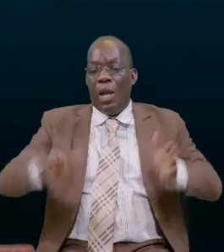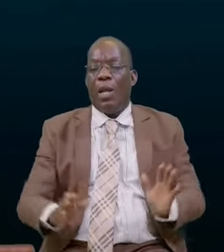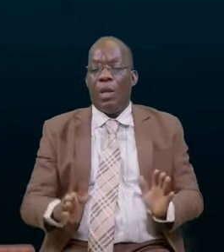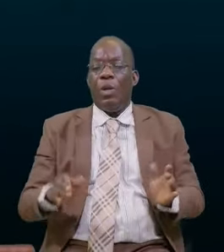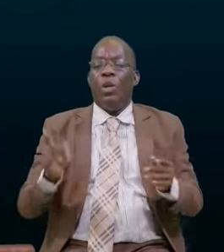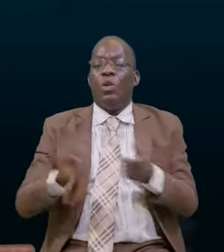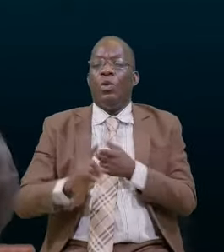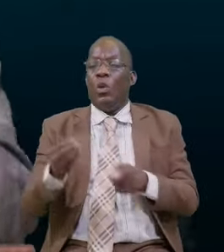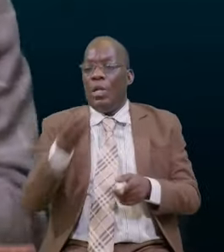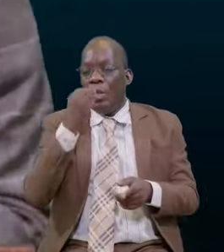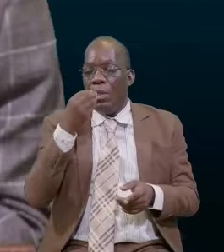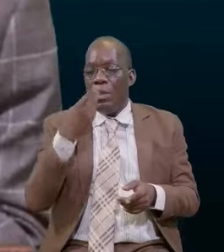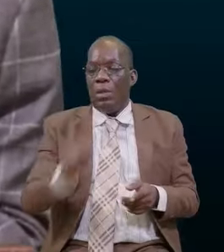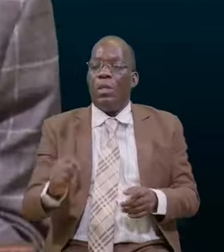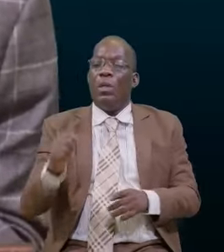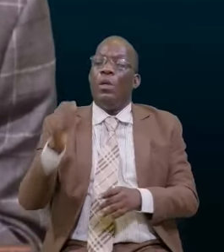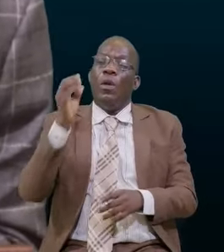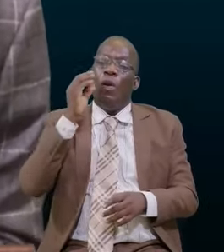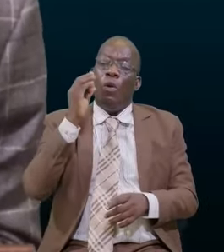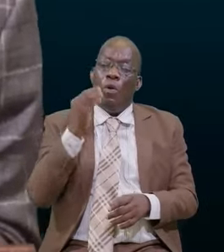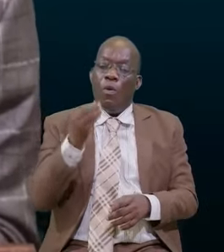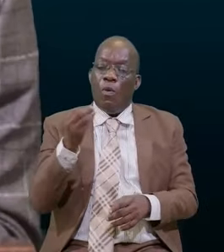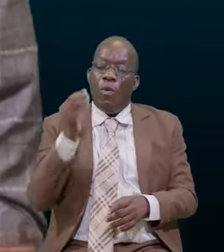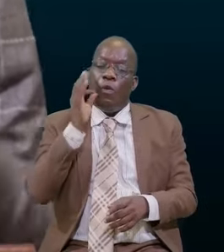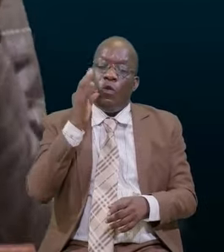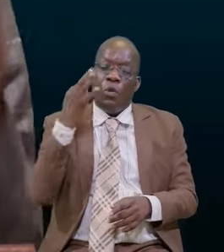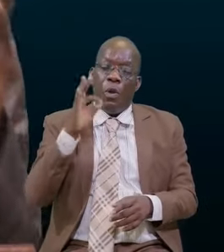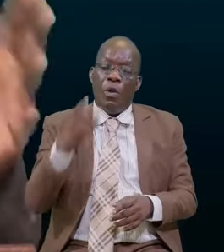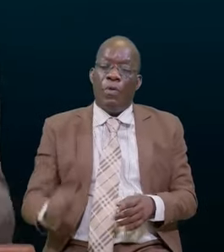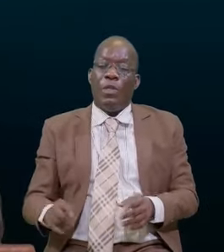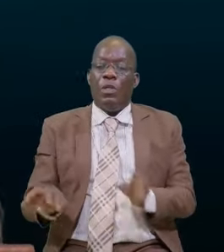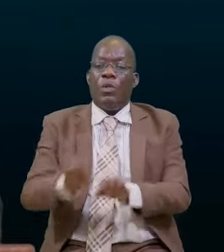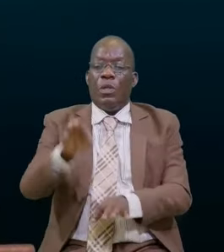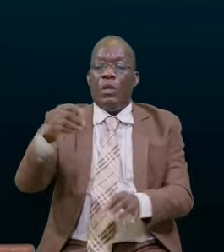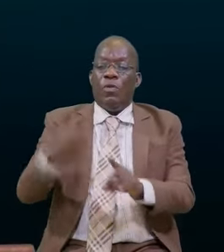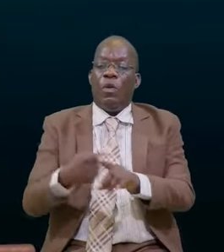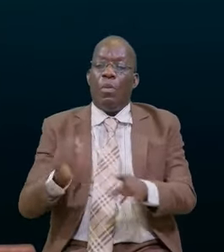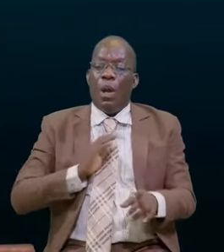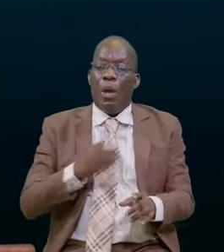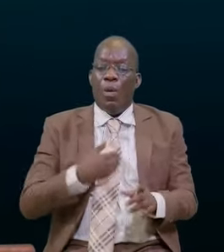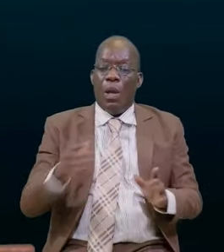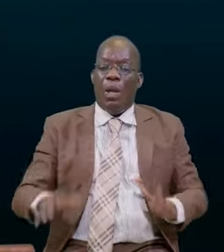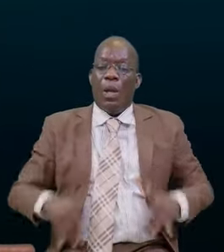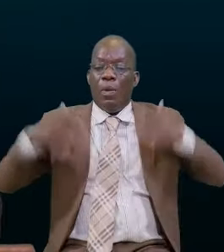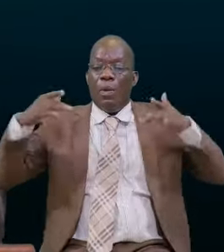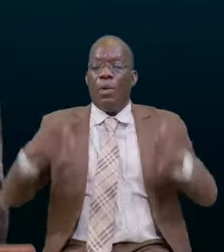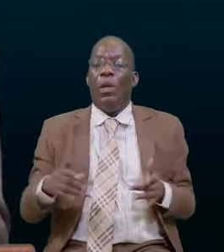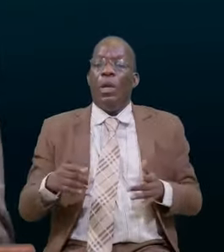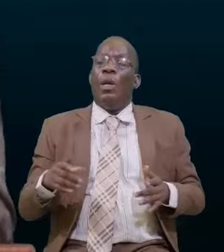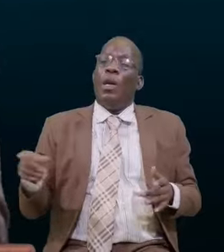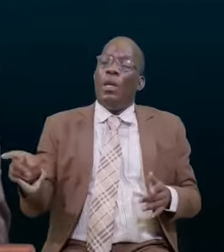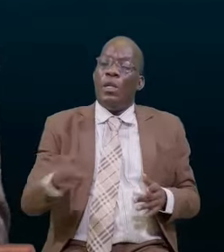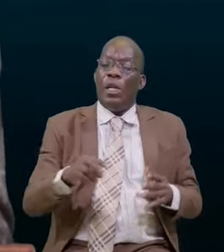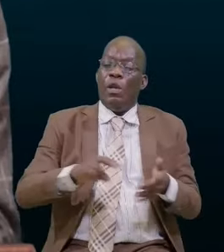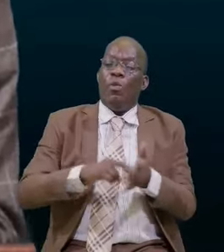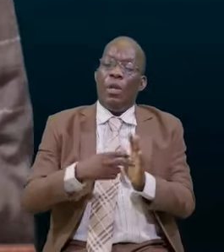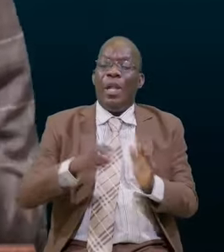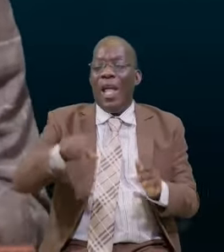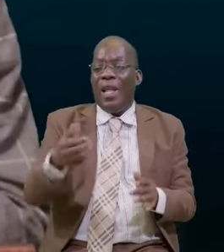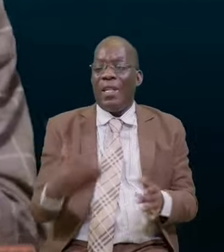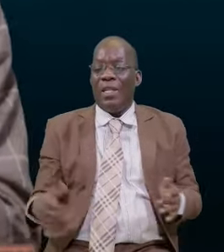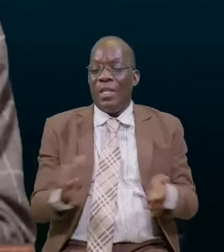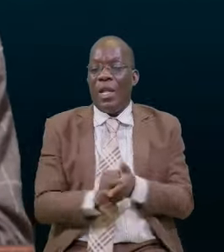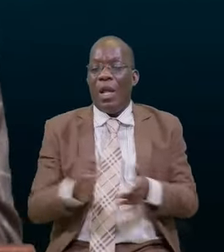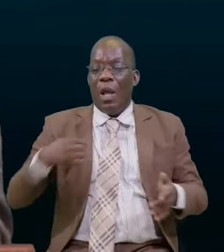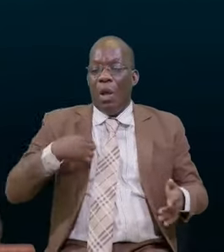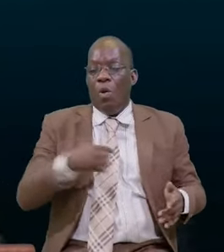lives that's the spiritual implication they refer to whatever we permit to eat of the roots of grace and